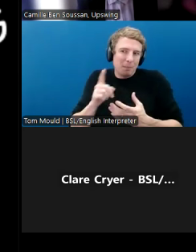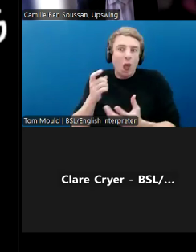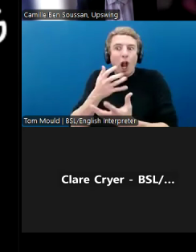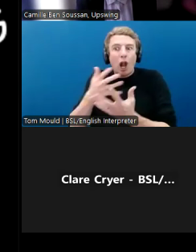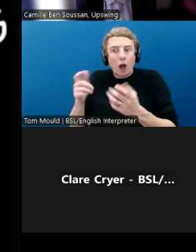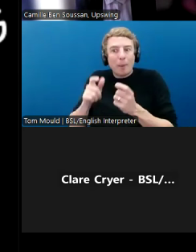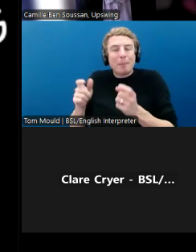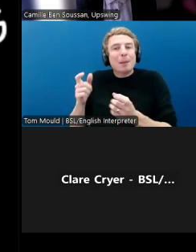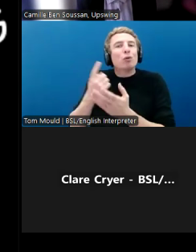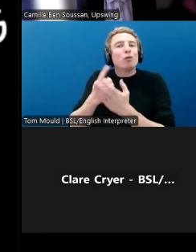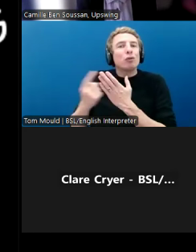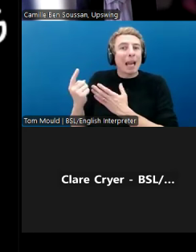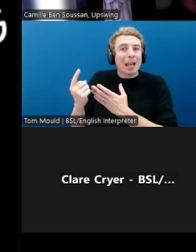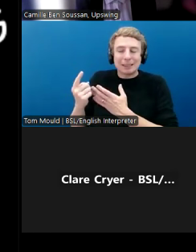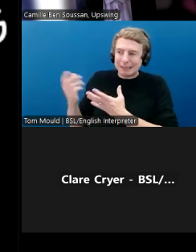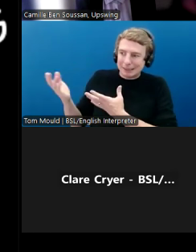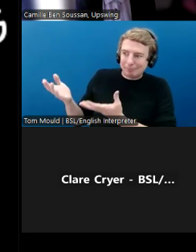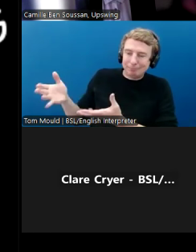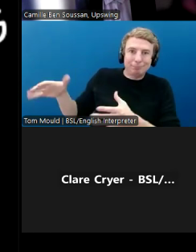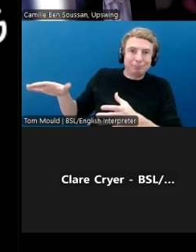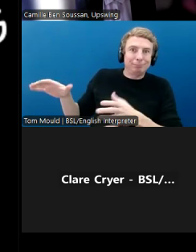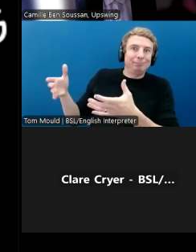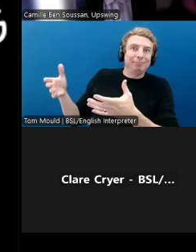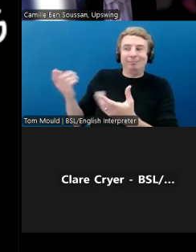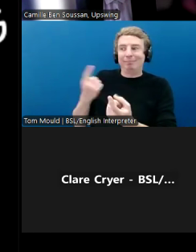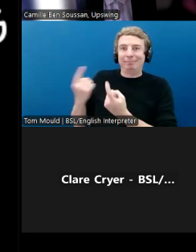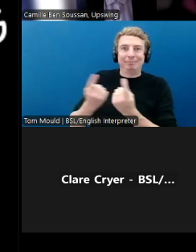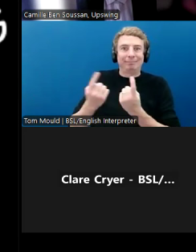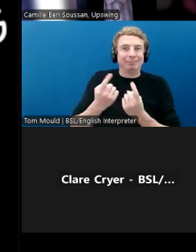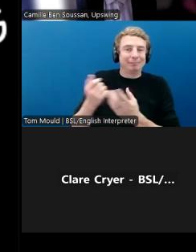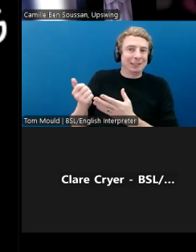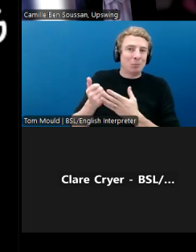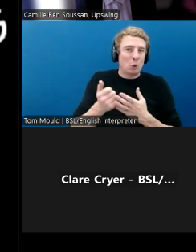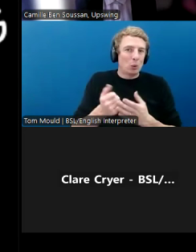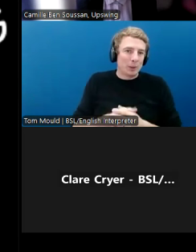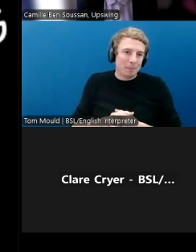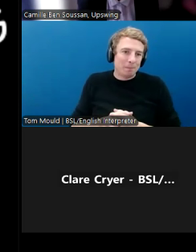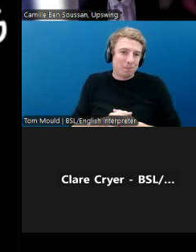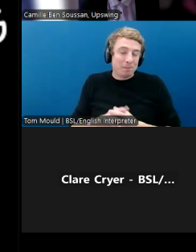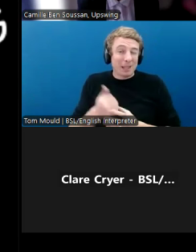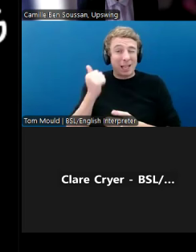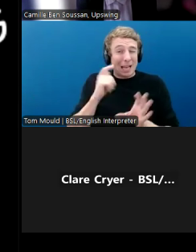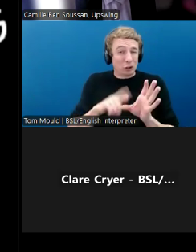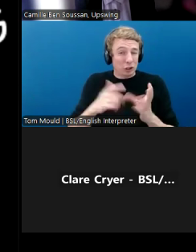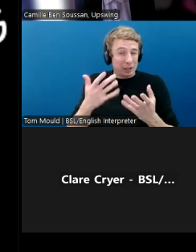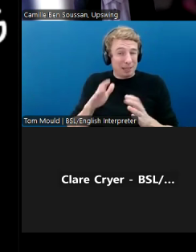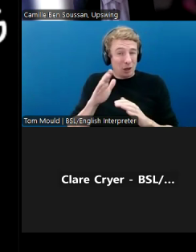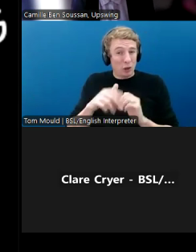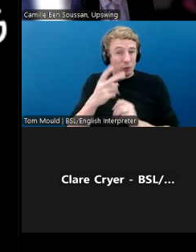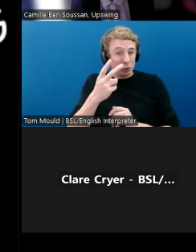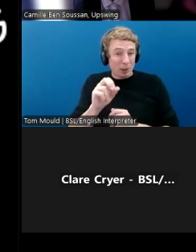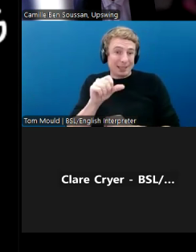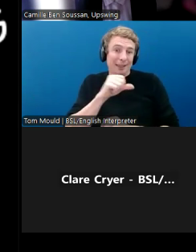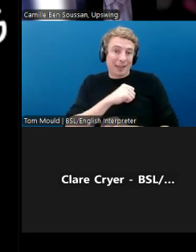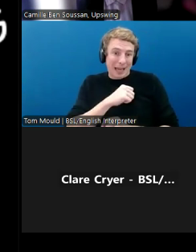us deliver multi-year and large-scale projects. Last year, we reached over 20,000 people in the UK and